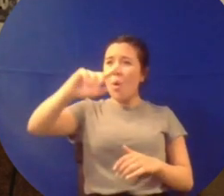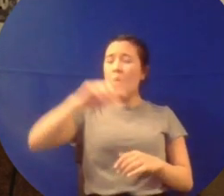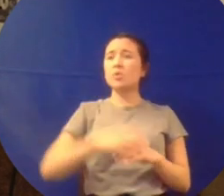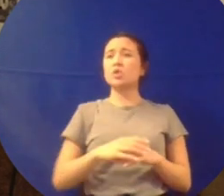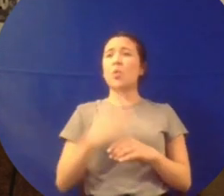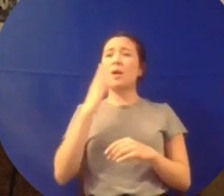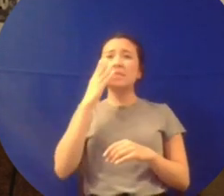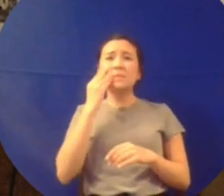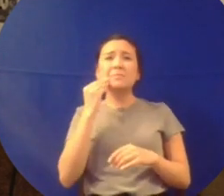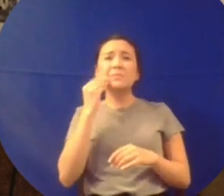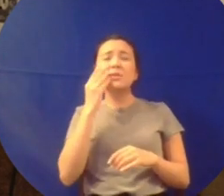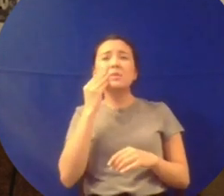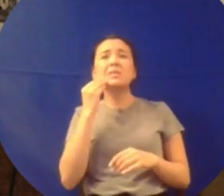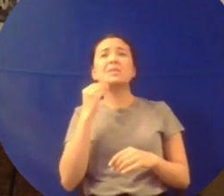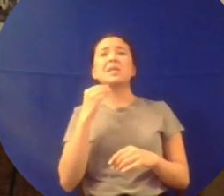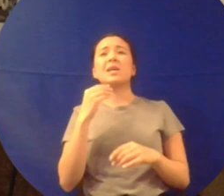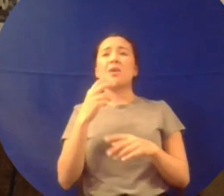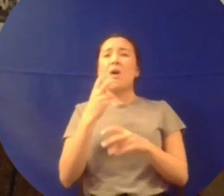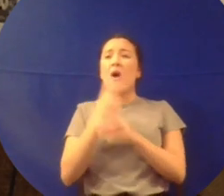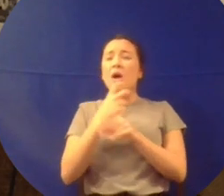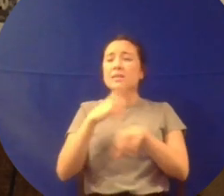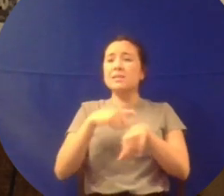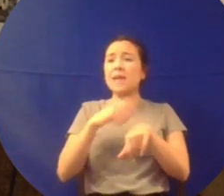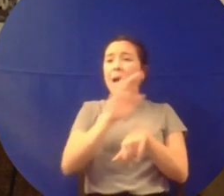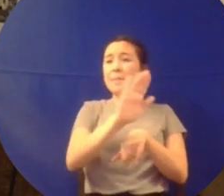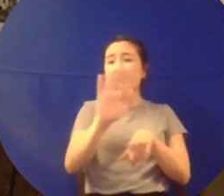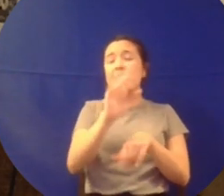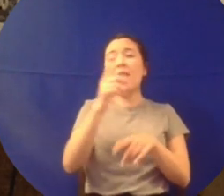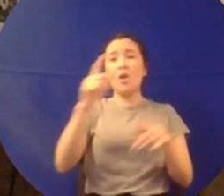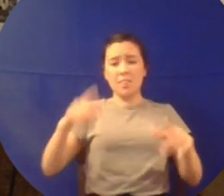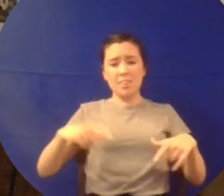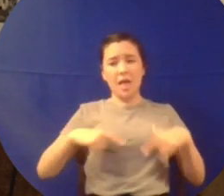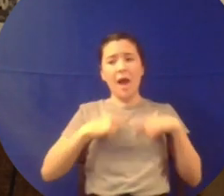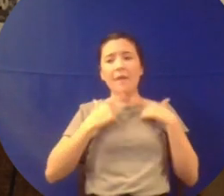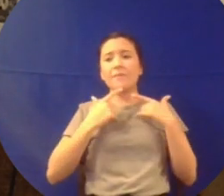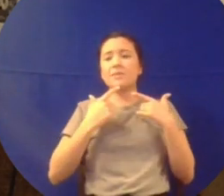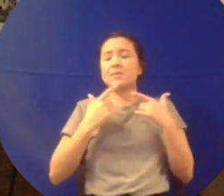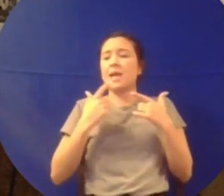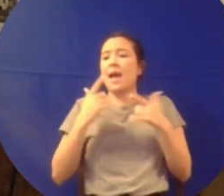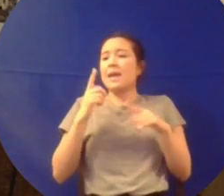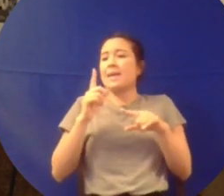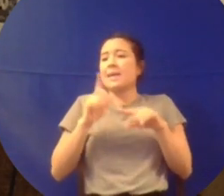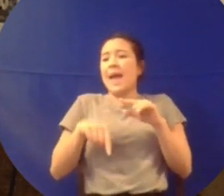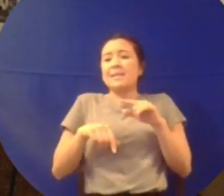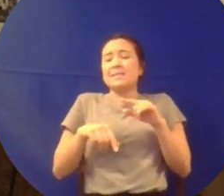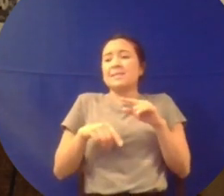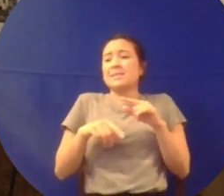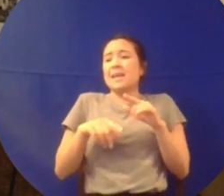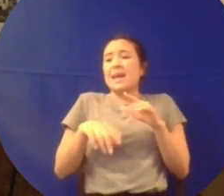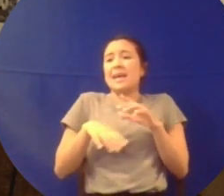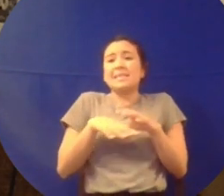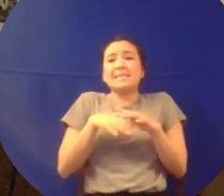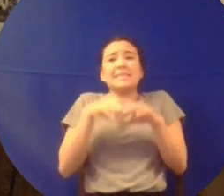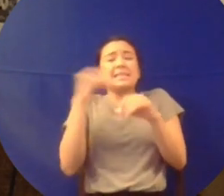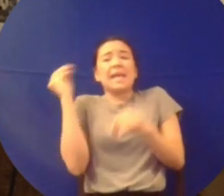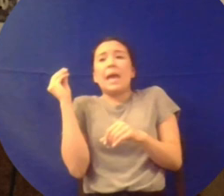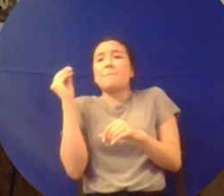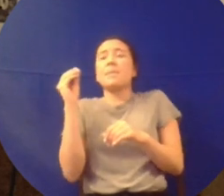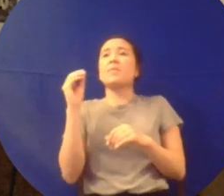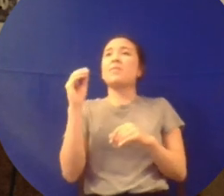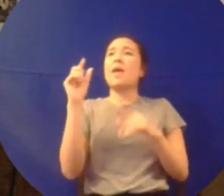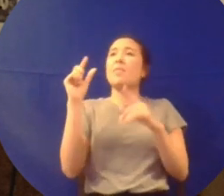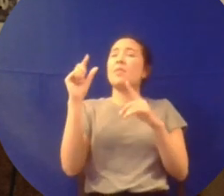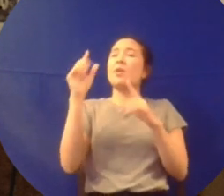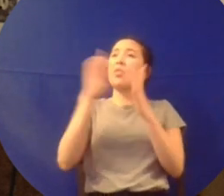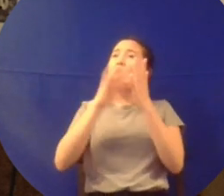rough period in their lives and fear that they cannot climb out of it, that in the glory of the Lord